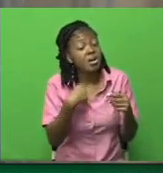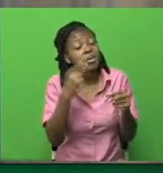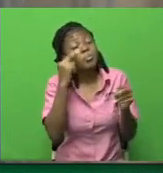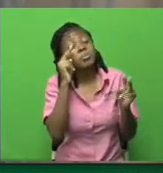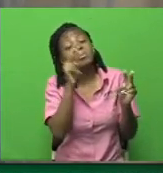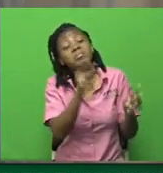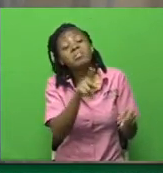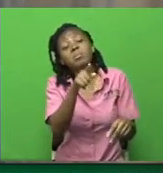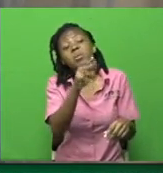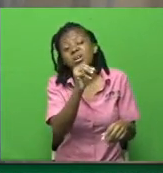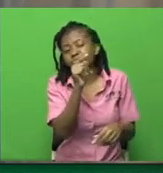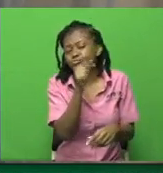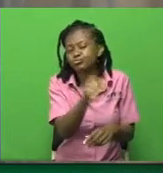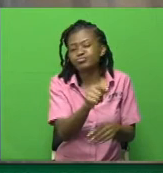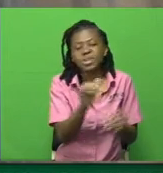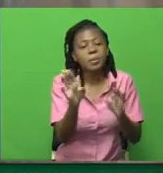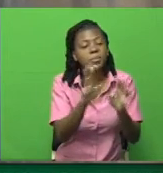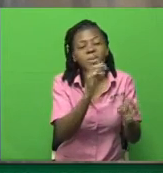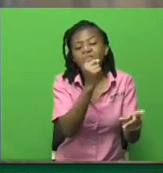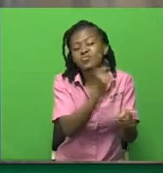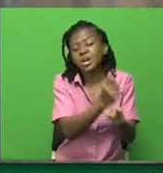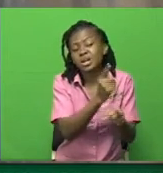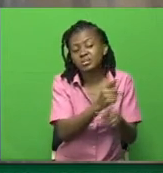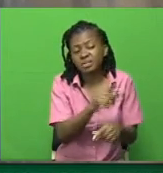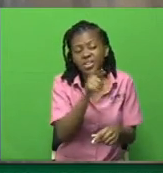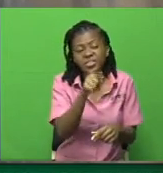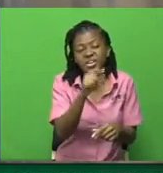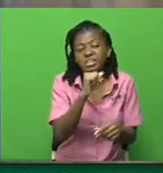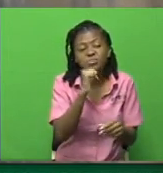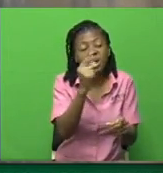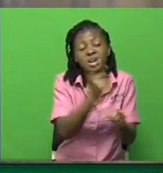that government their cabinet who have totally mismanaged the economy